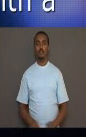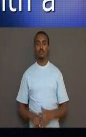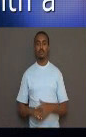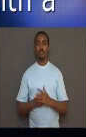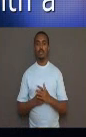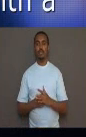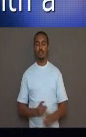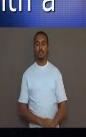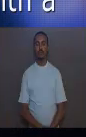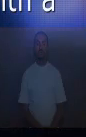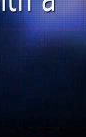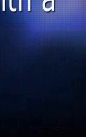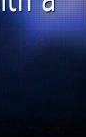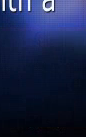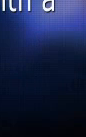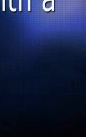Begin.